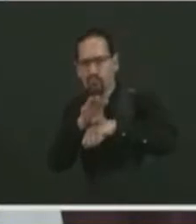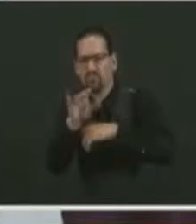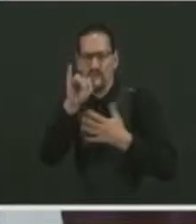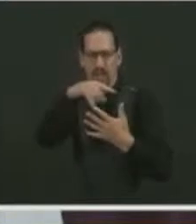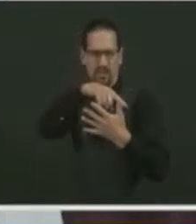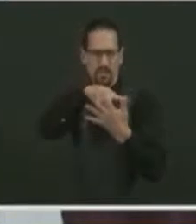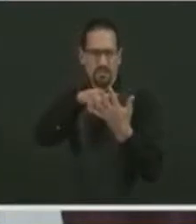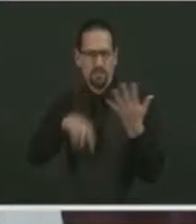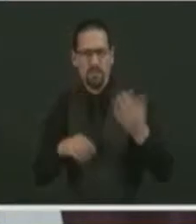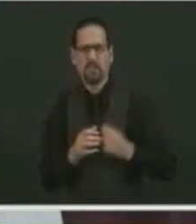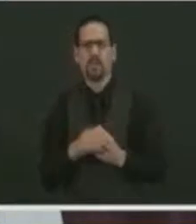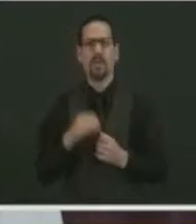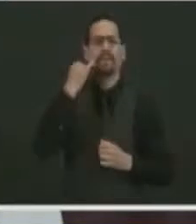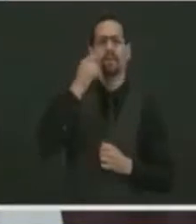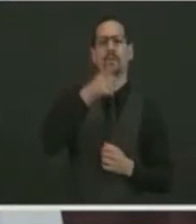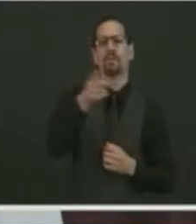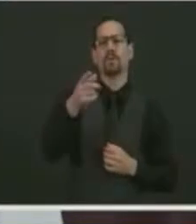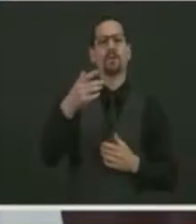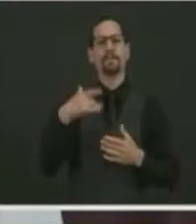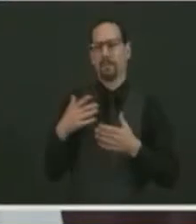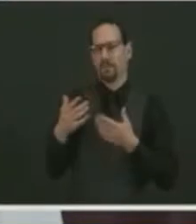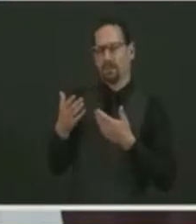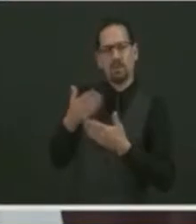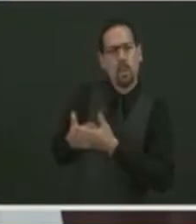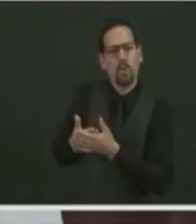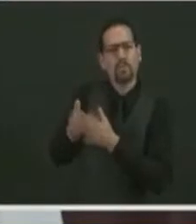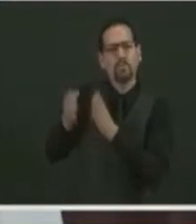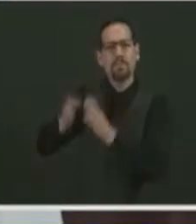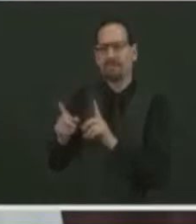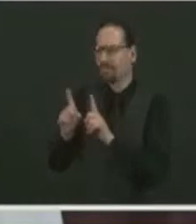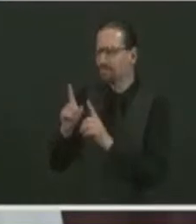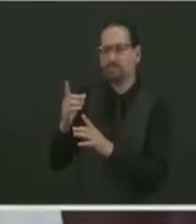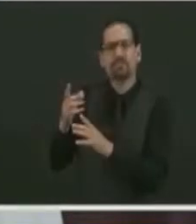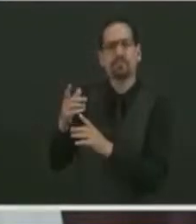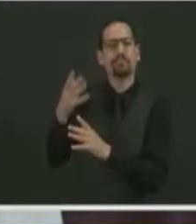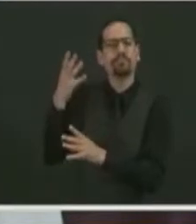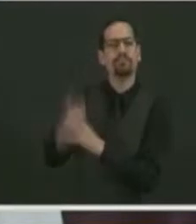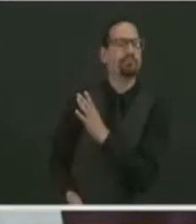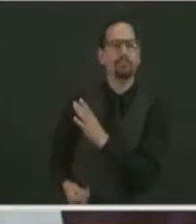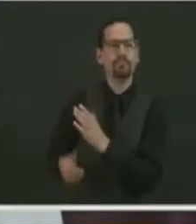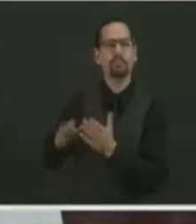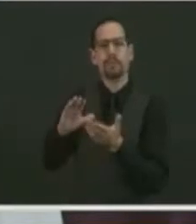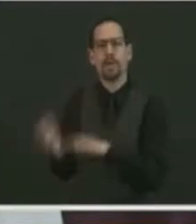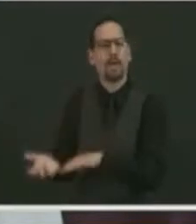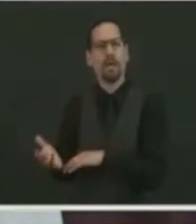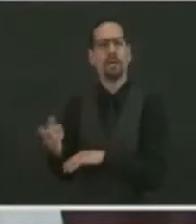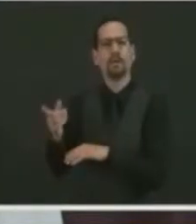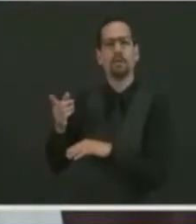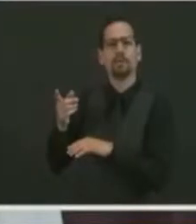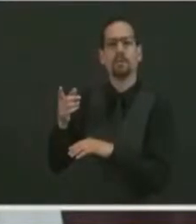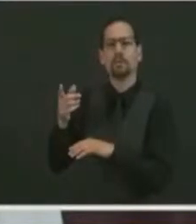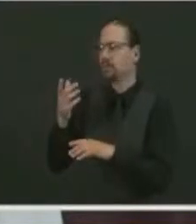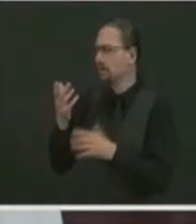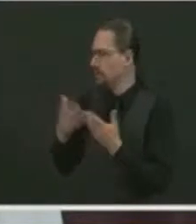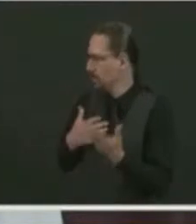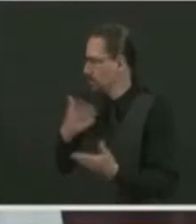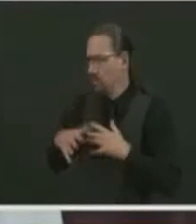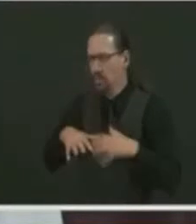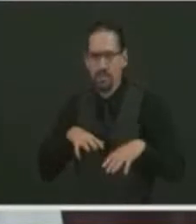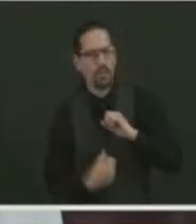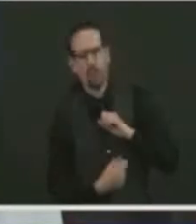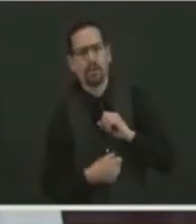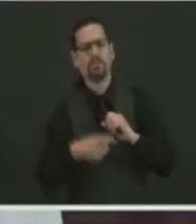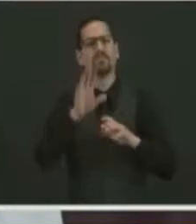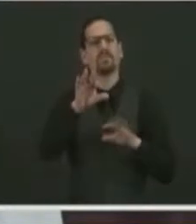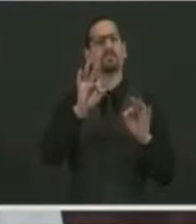to consider using this as a resource. It's available, it's confidential, it's free, and it's being provided by the Red Cross. The way you